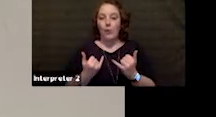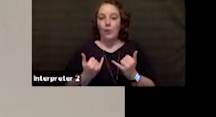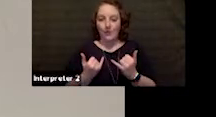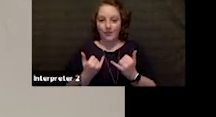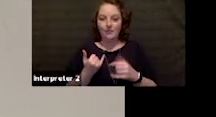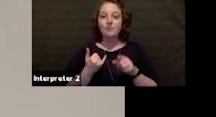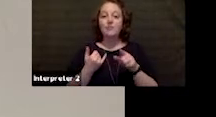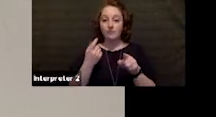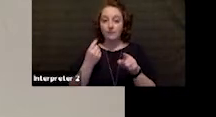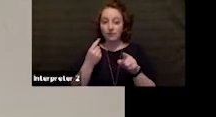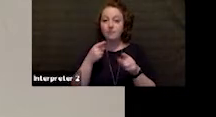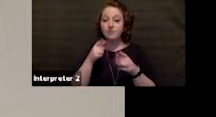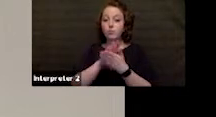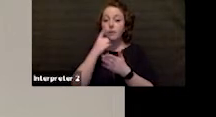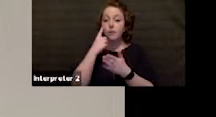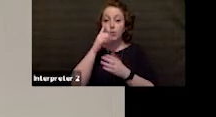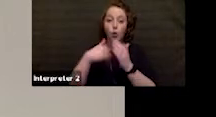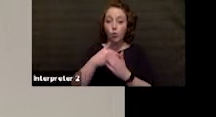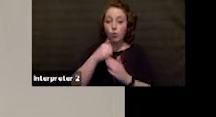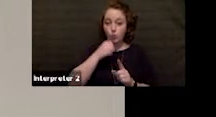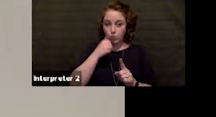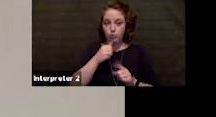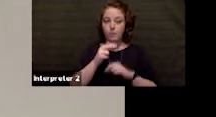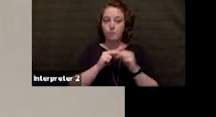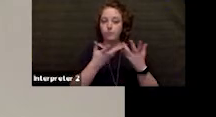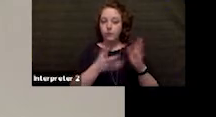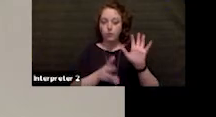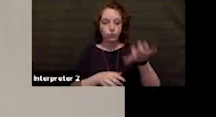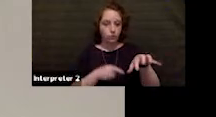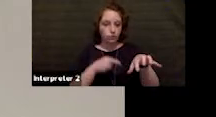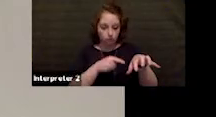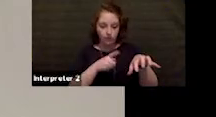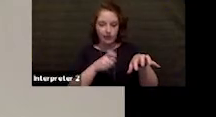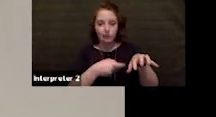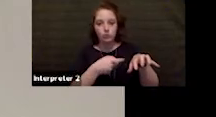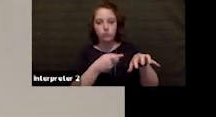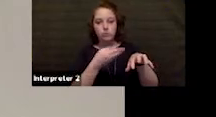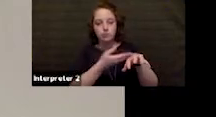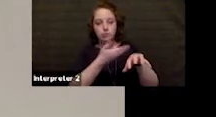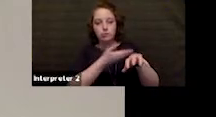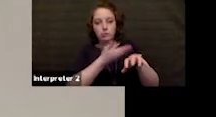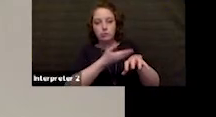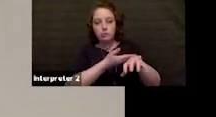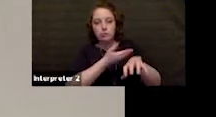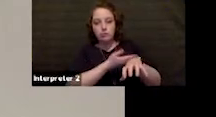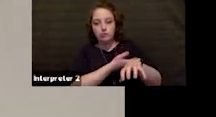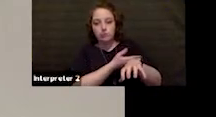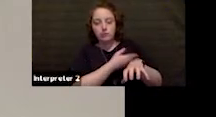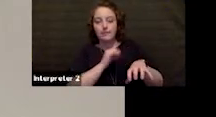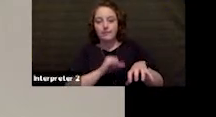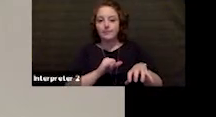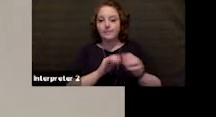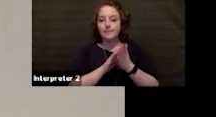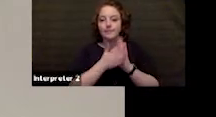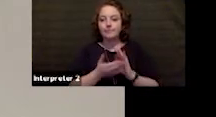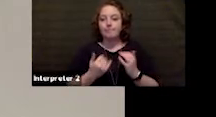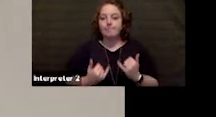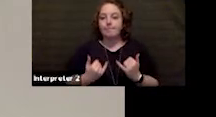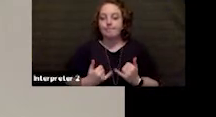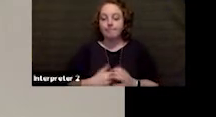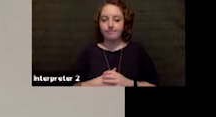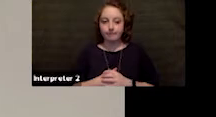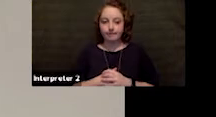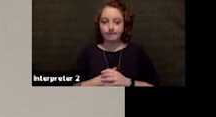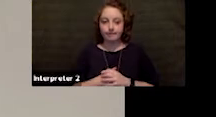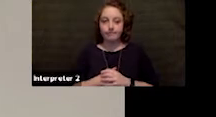site. So this project began as a potential renovation modernization, but shifted during early